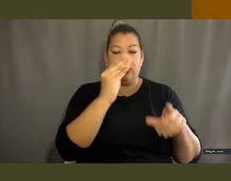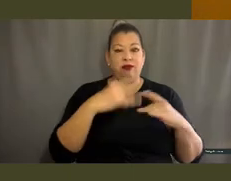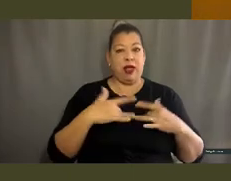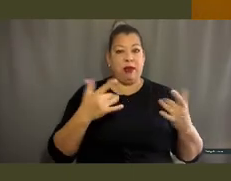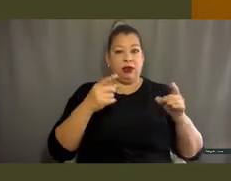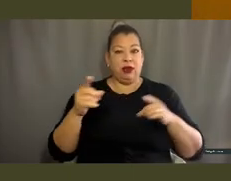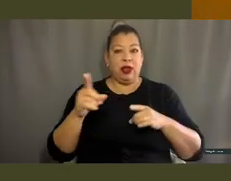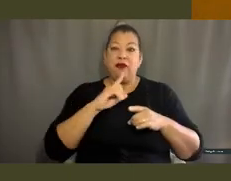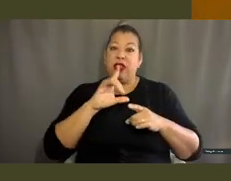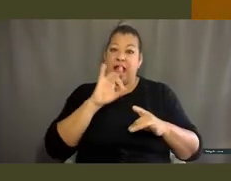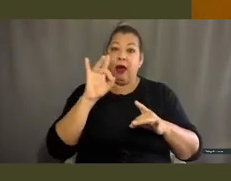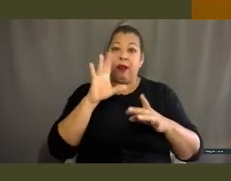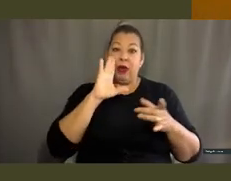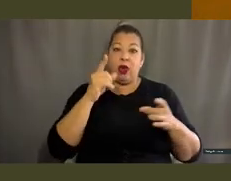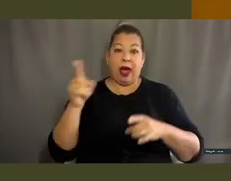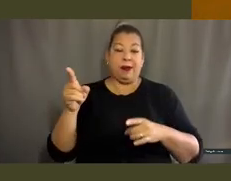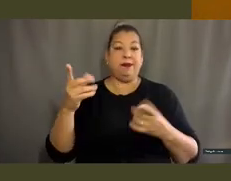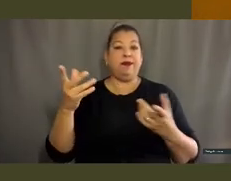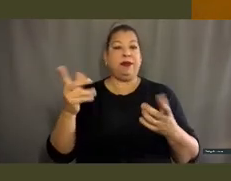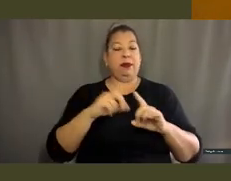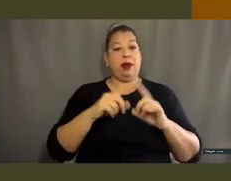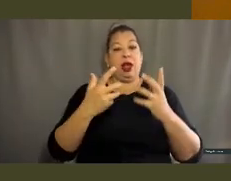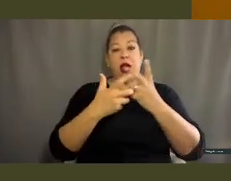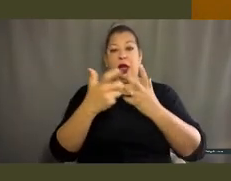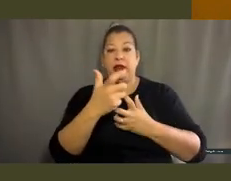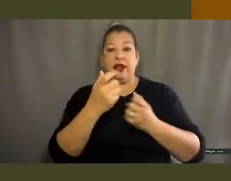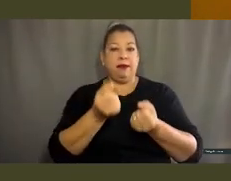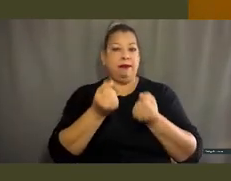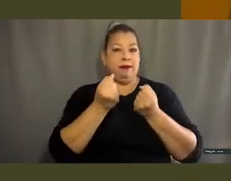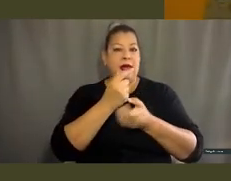gets and so on. But it's a combination of all the things.